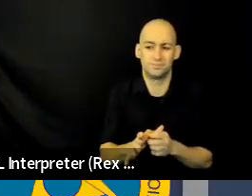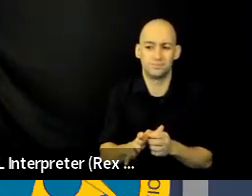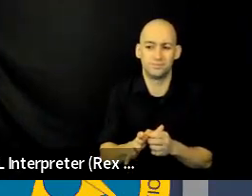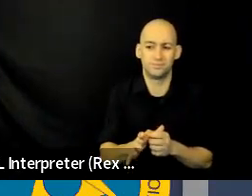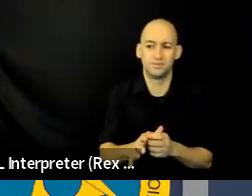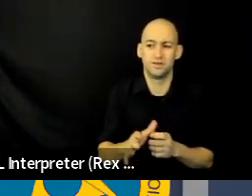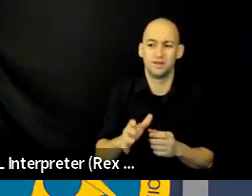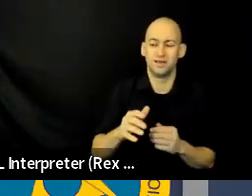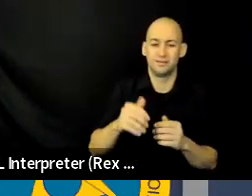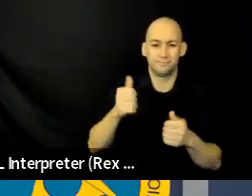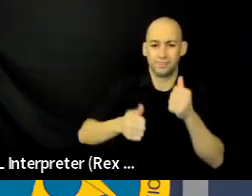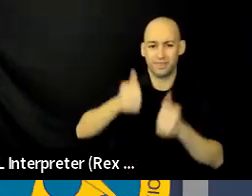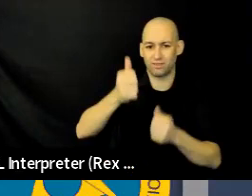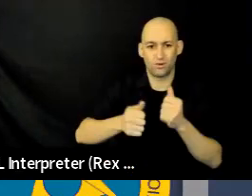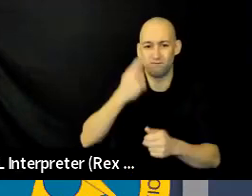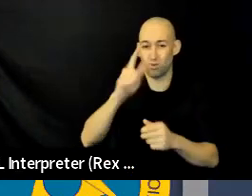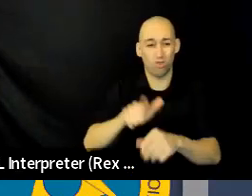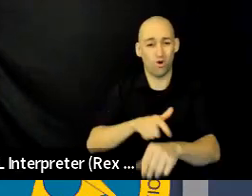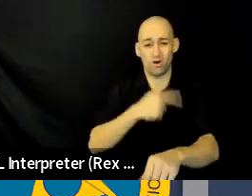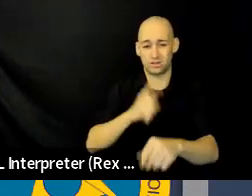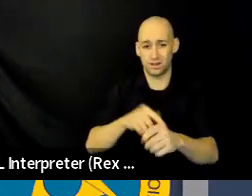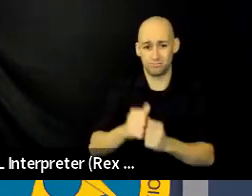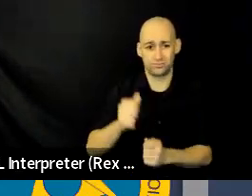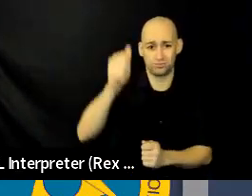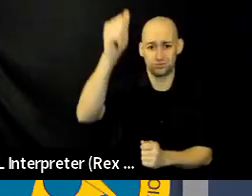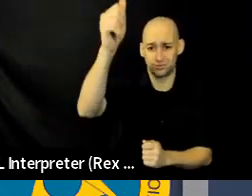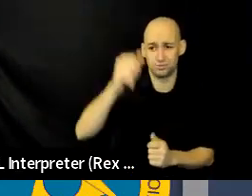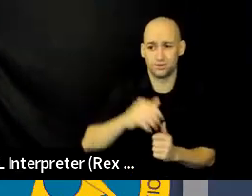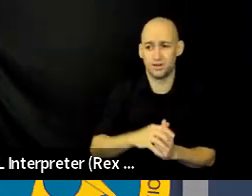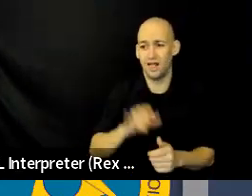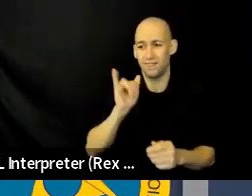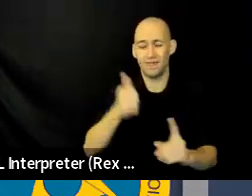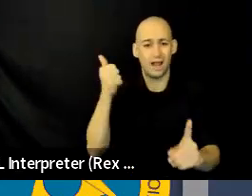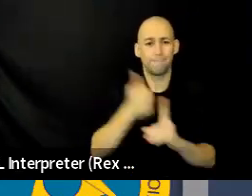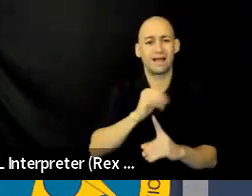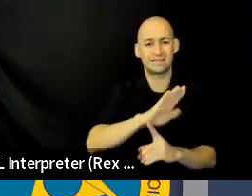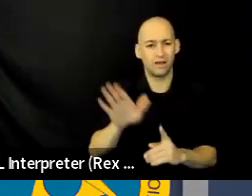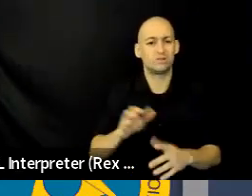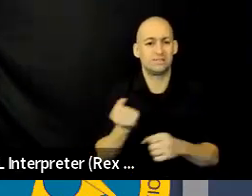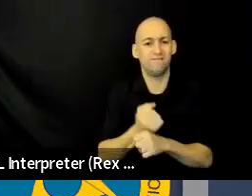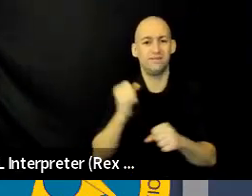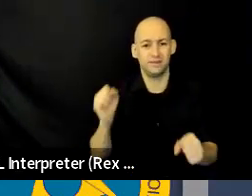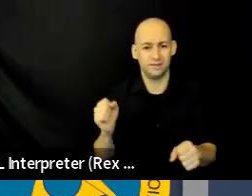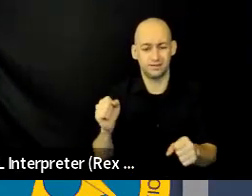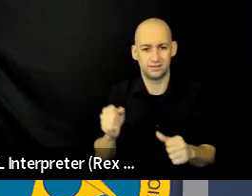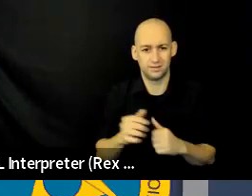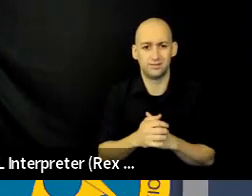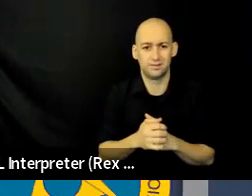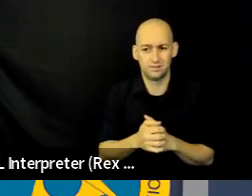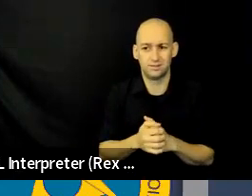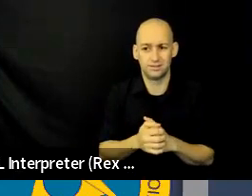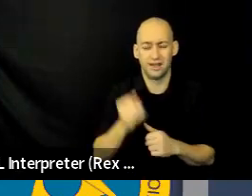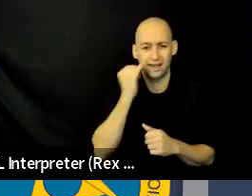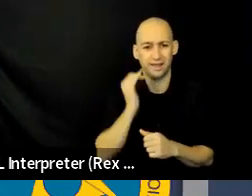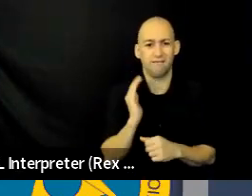in either direction for a very long time that impacts their safety on a daily basis. If